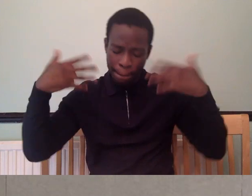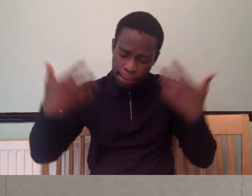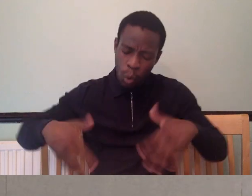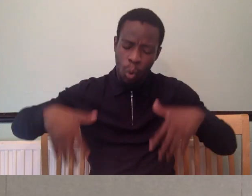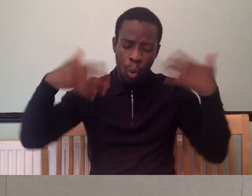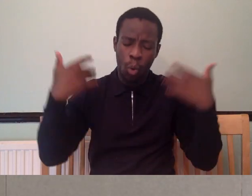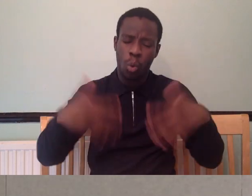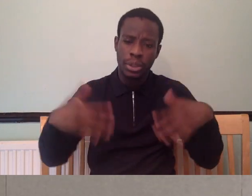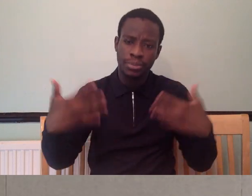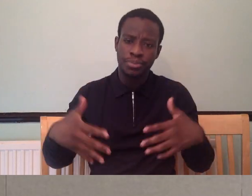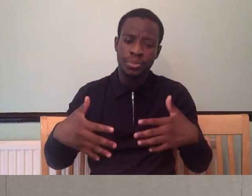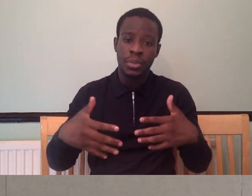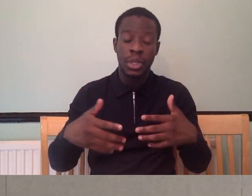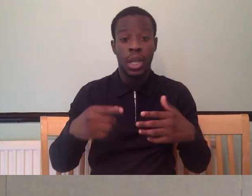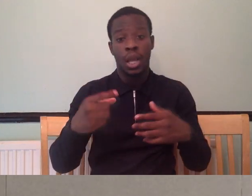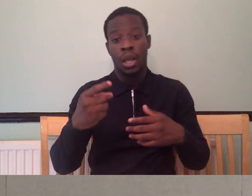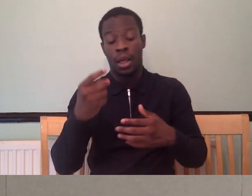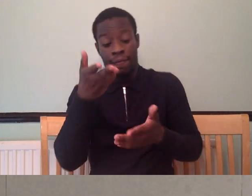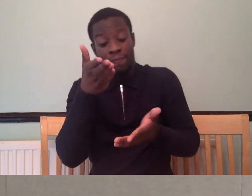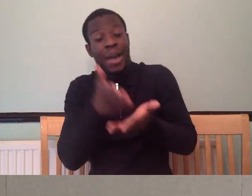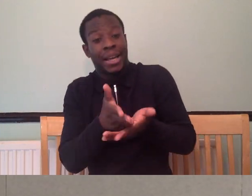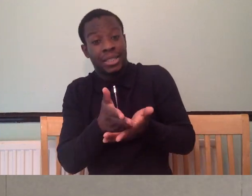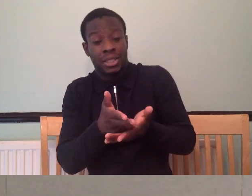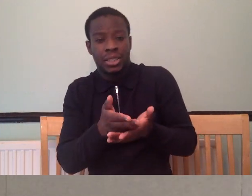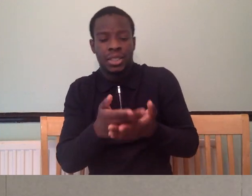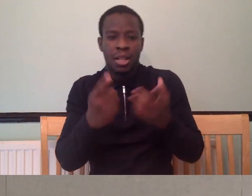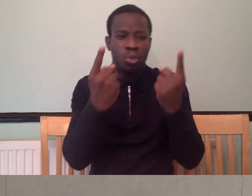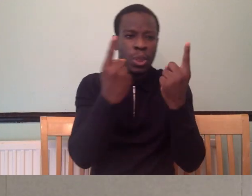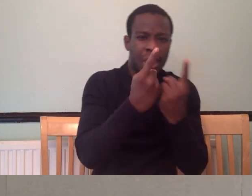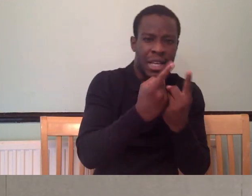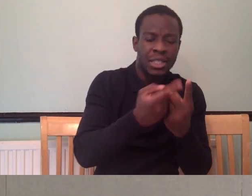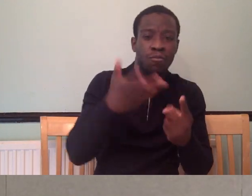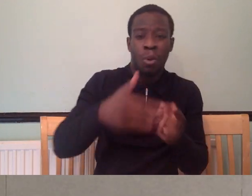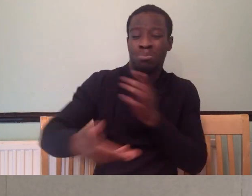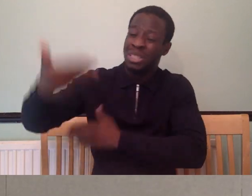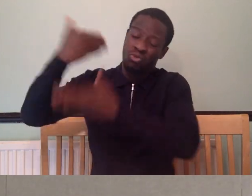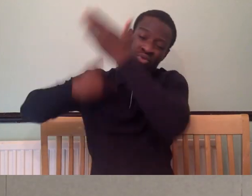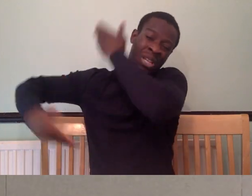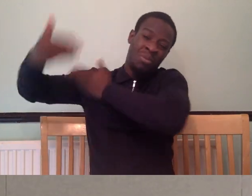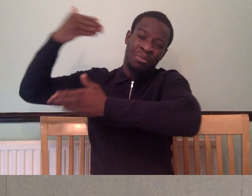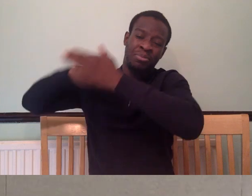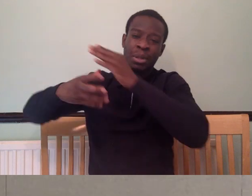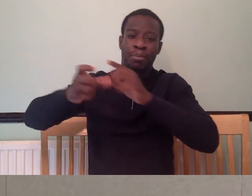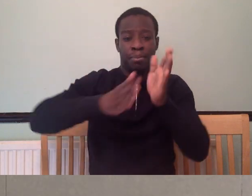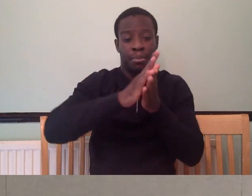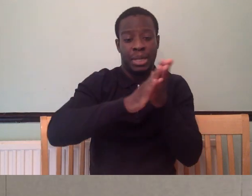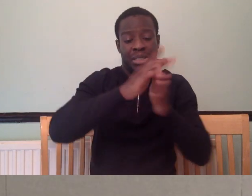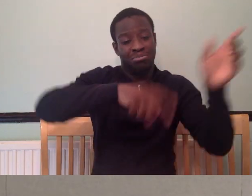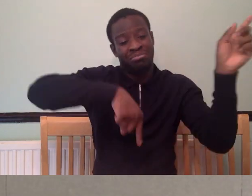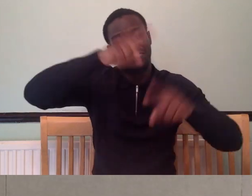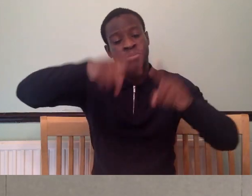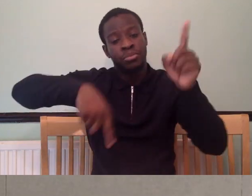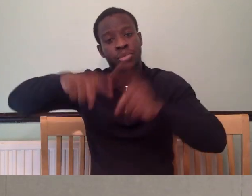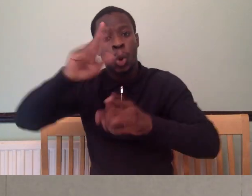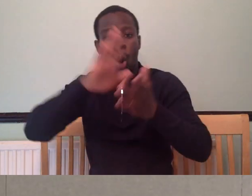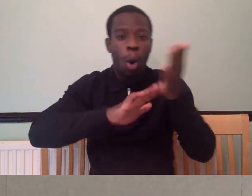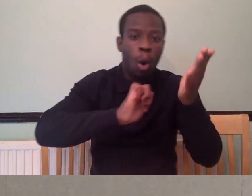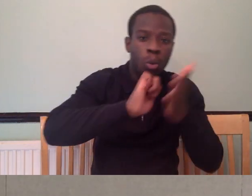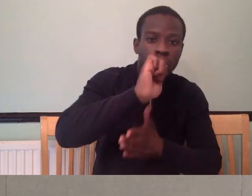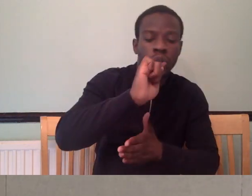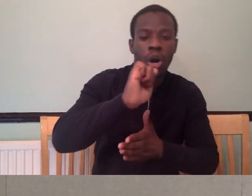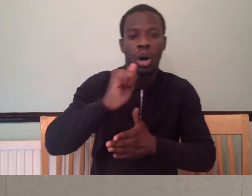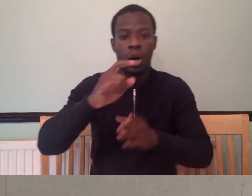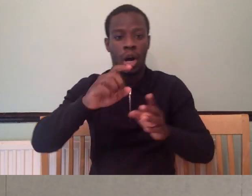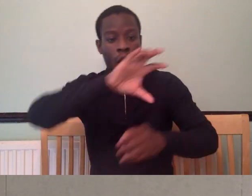amazing artifacts from every age, every culture, every country in our